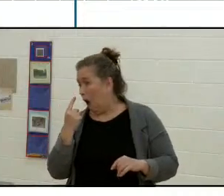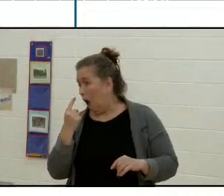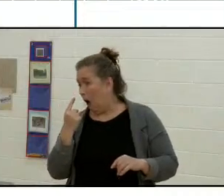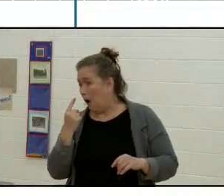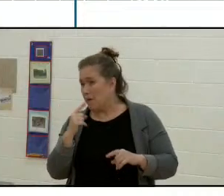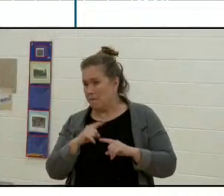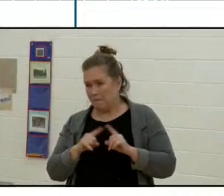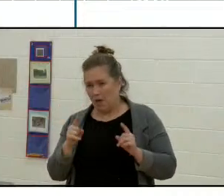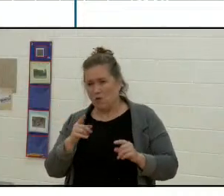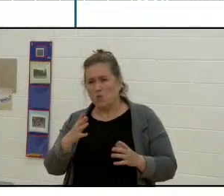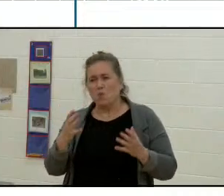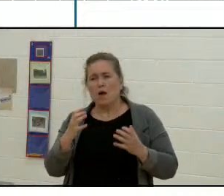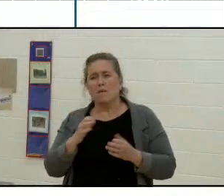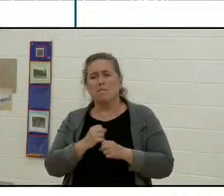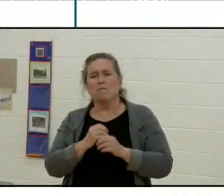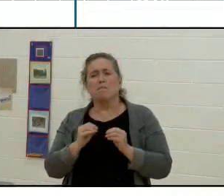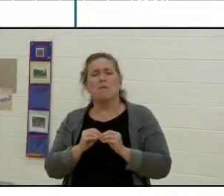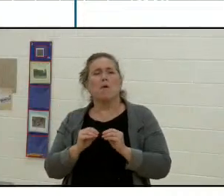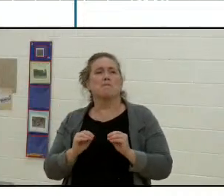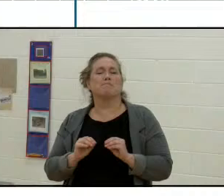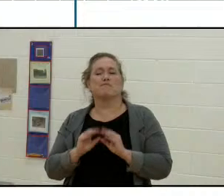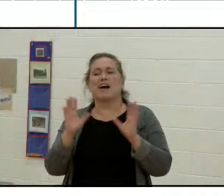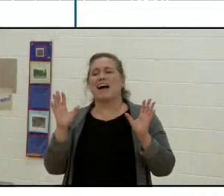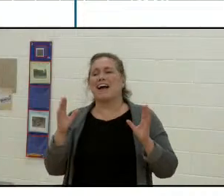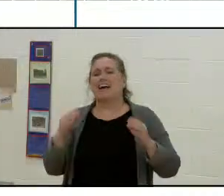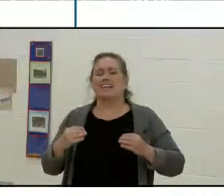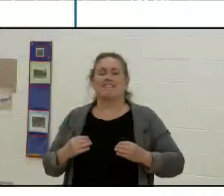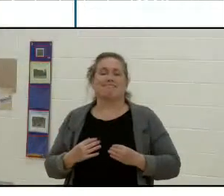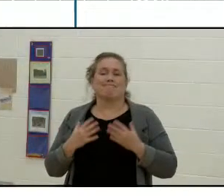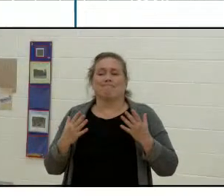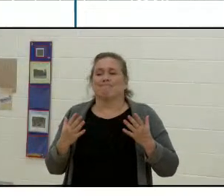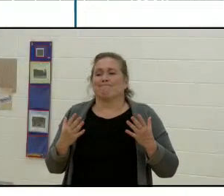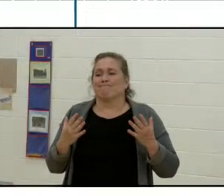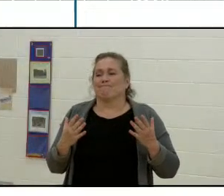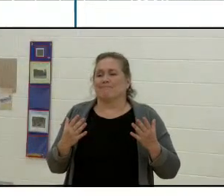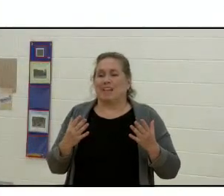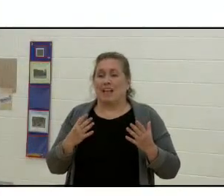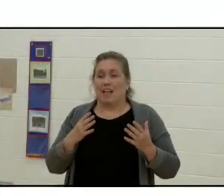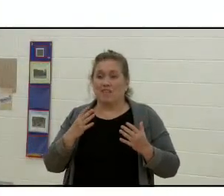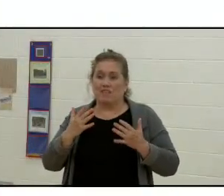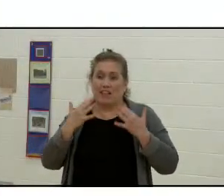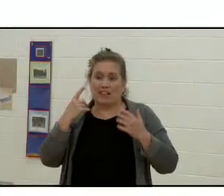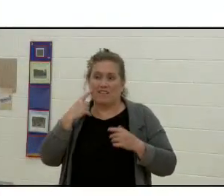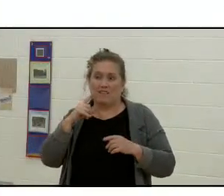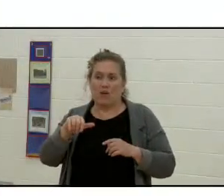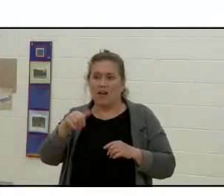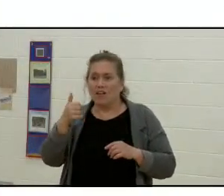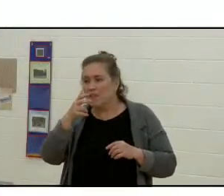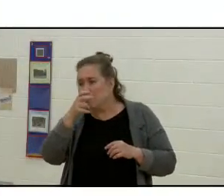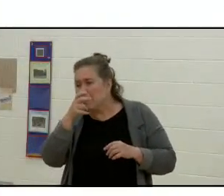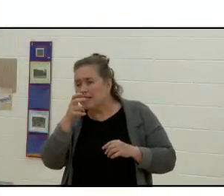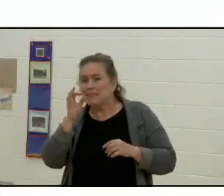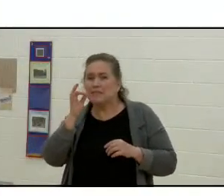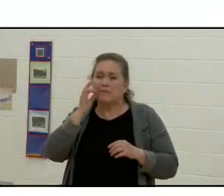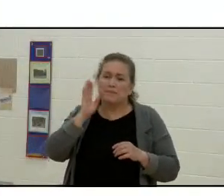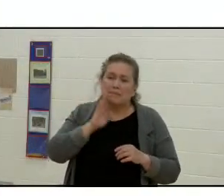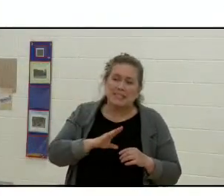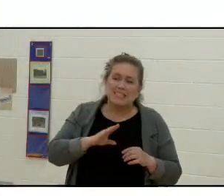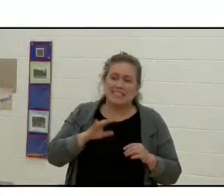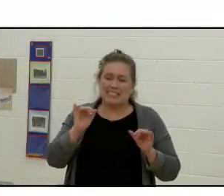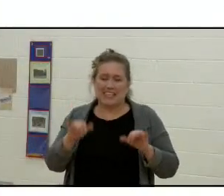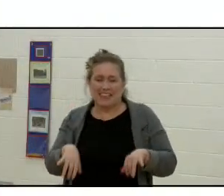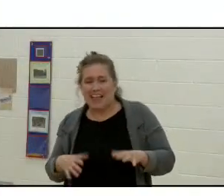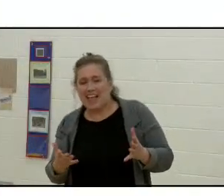and colorful, as well as friendly to pollinators and other insects. So, moving on to